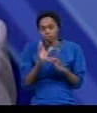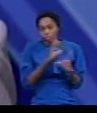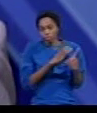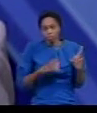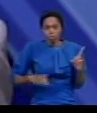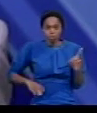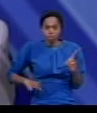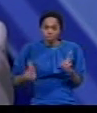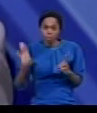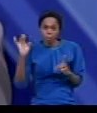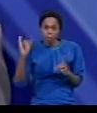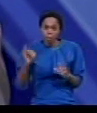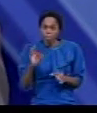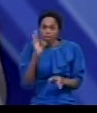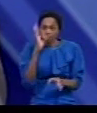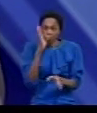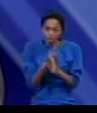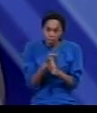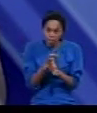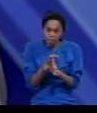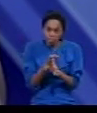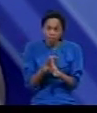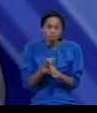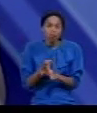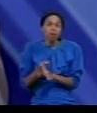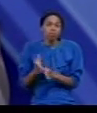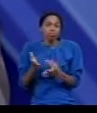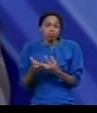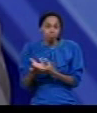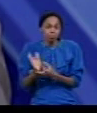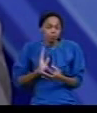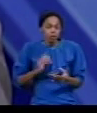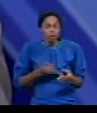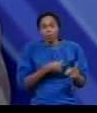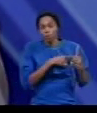By faith through our Lord Jesus Christ.